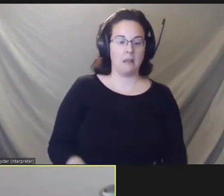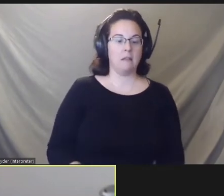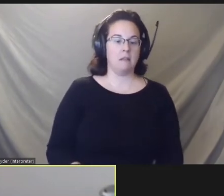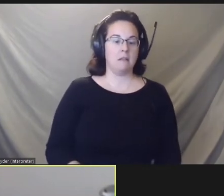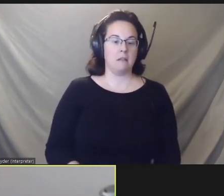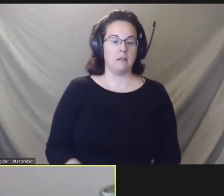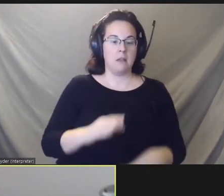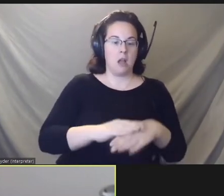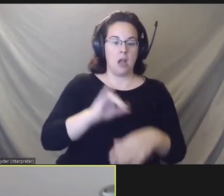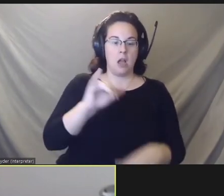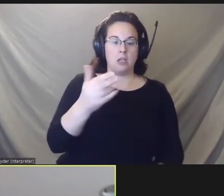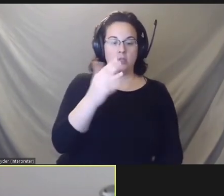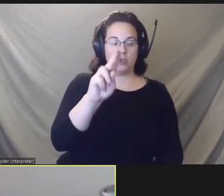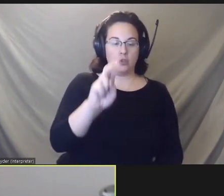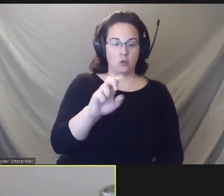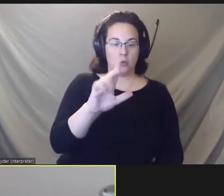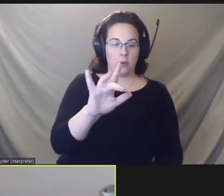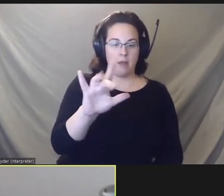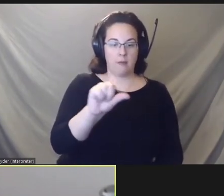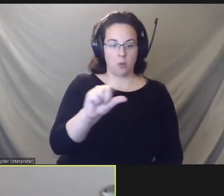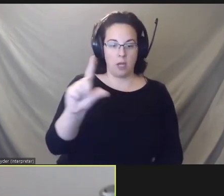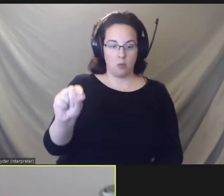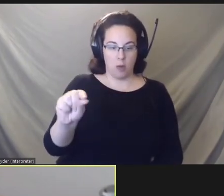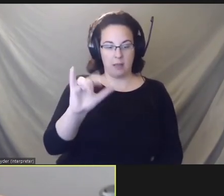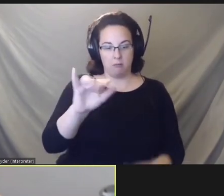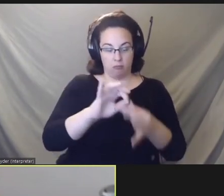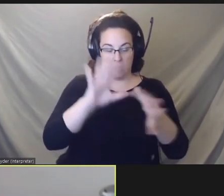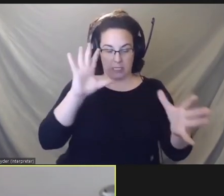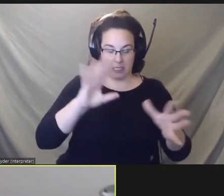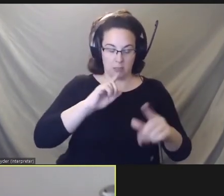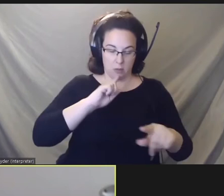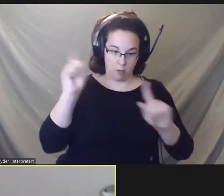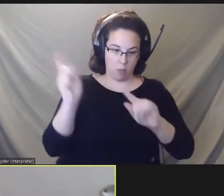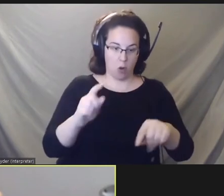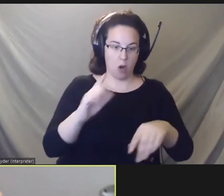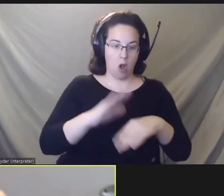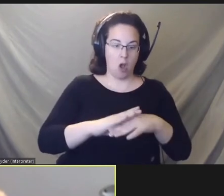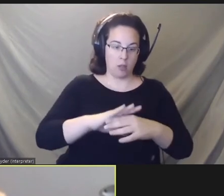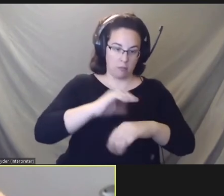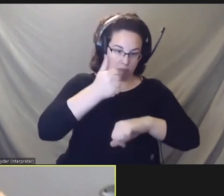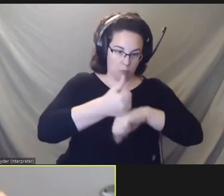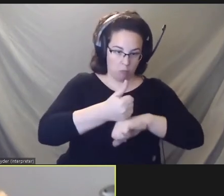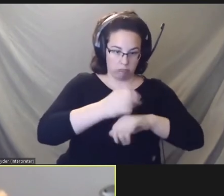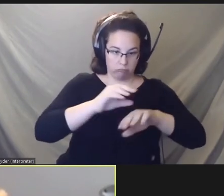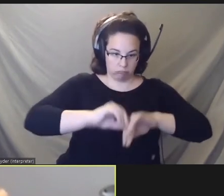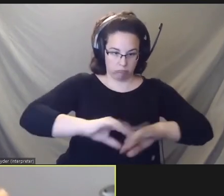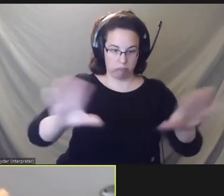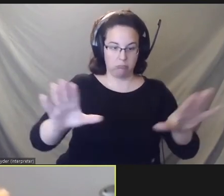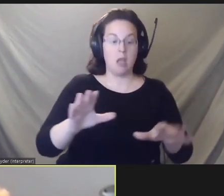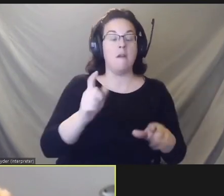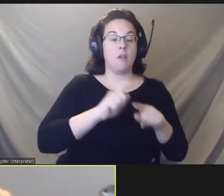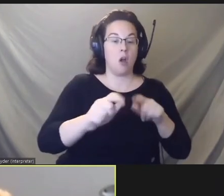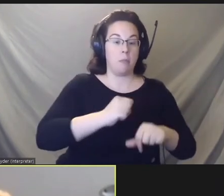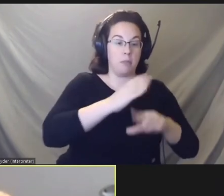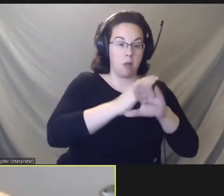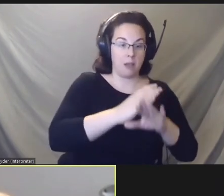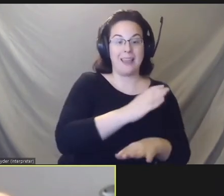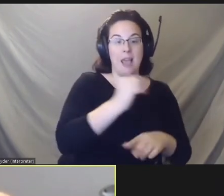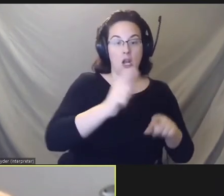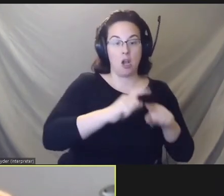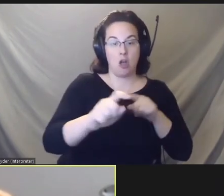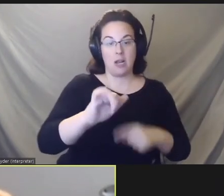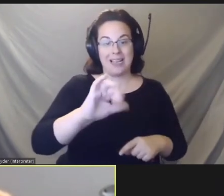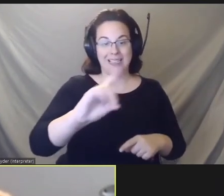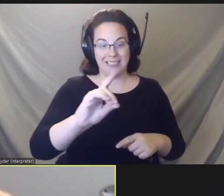On June 25, 2020, the Bureau released the report on the deployment and implementation of call blocking and caller ID